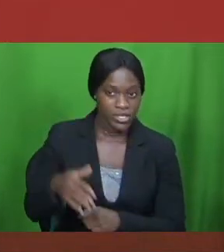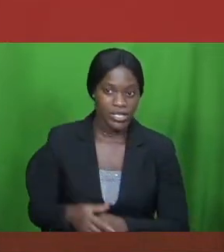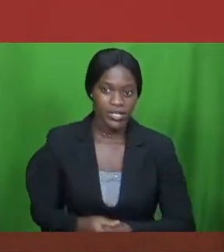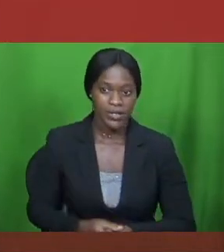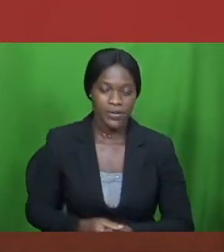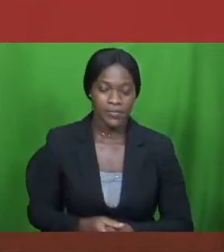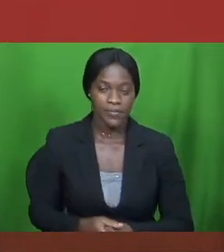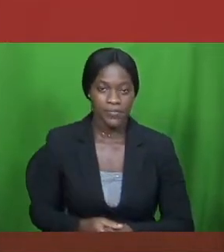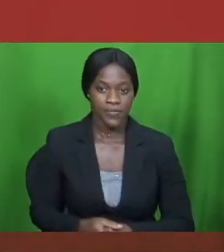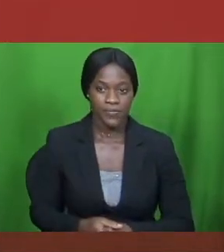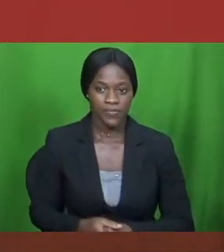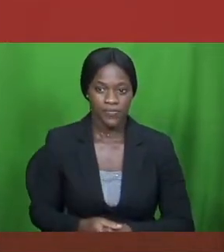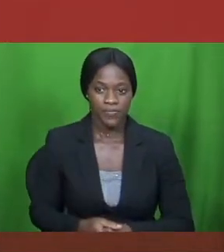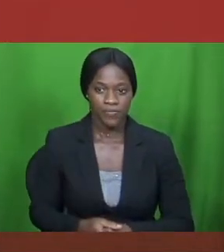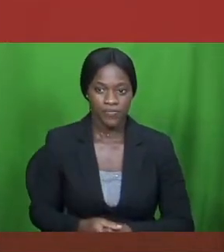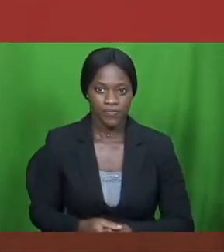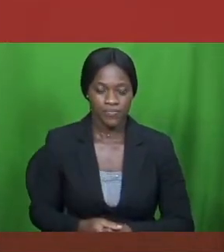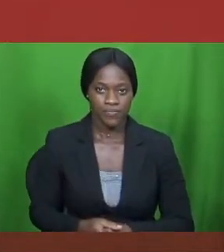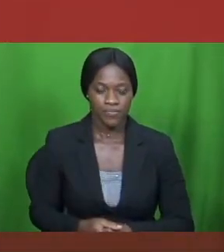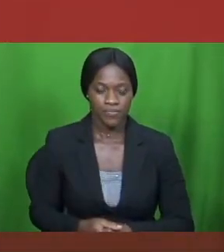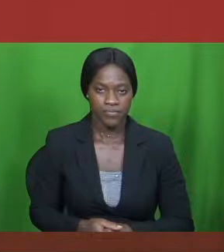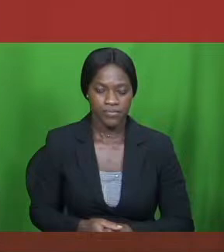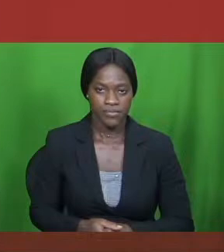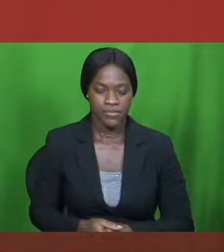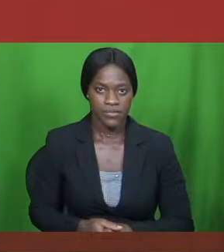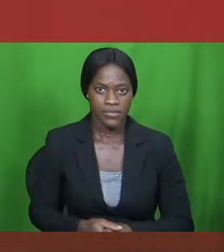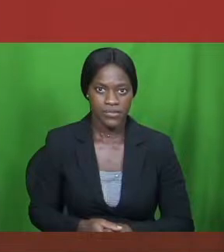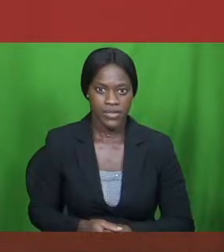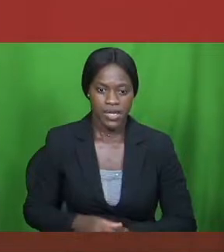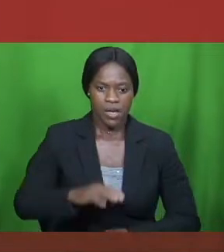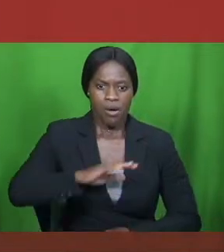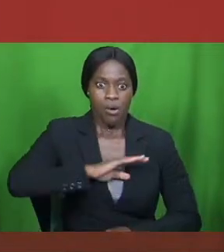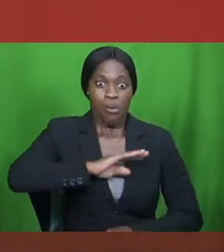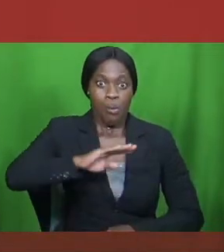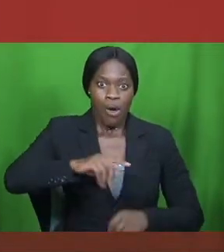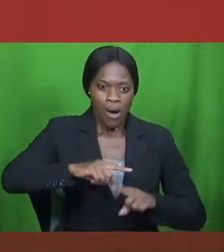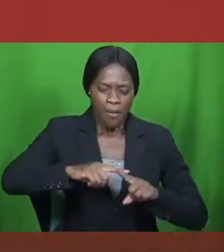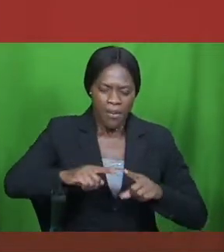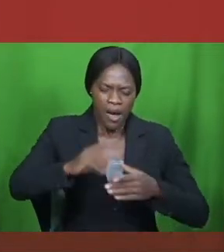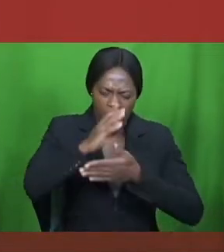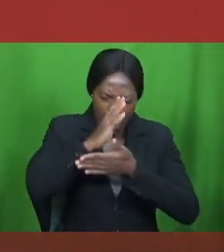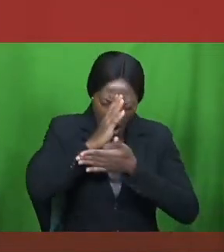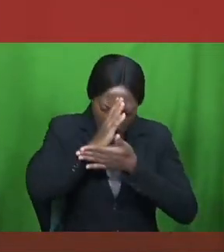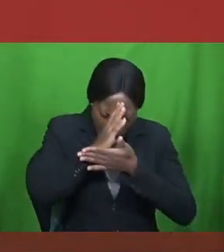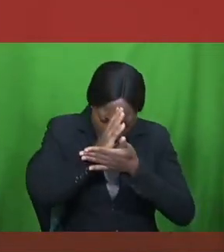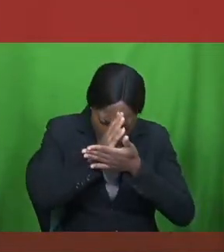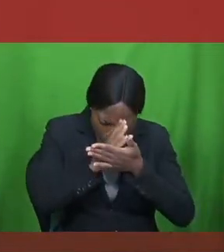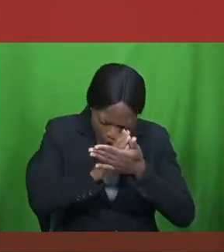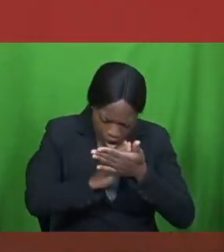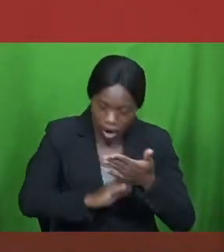towering figure, he was so humble, simple, down to earth.